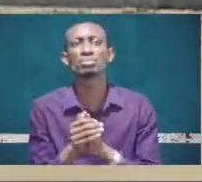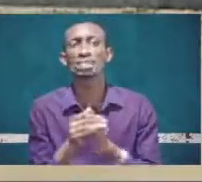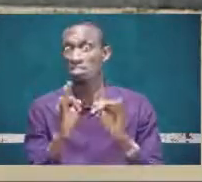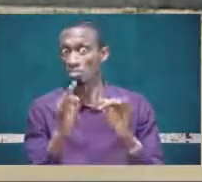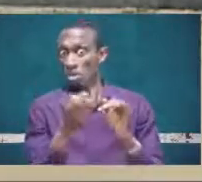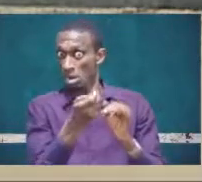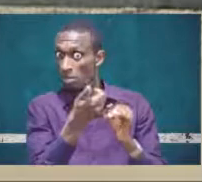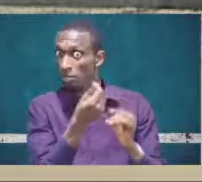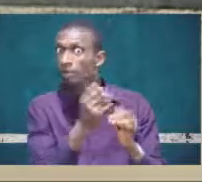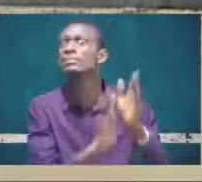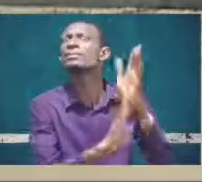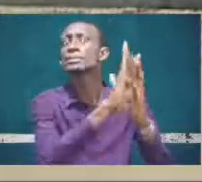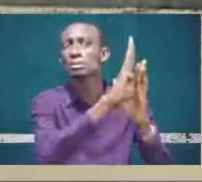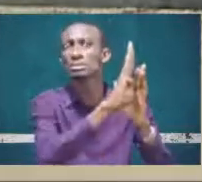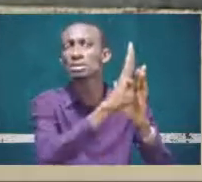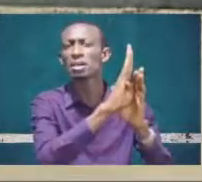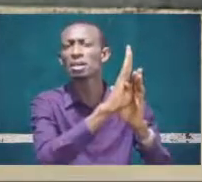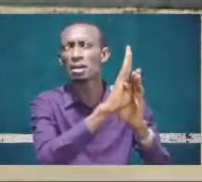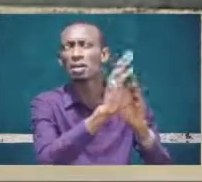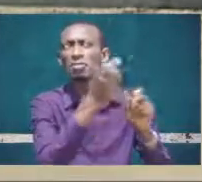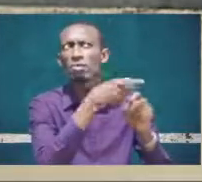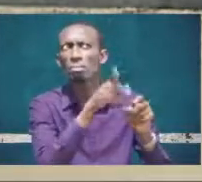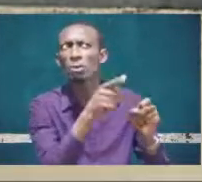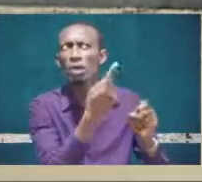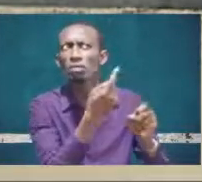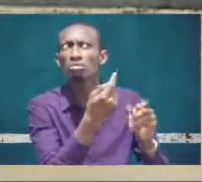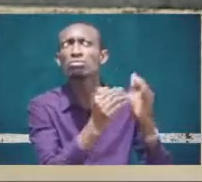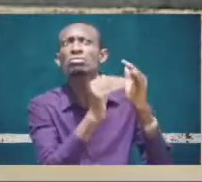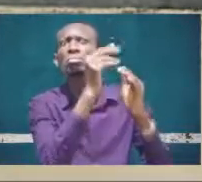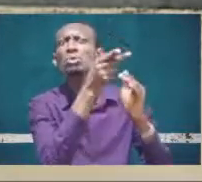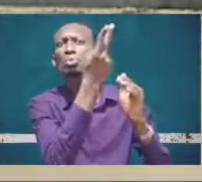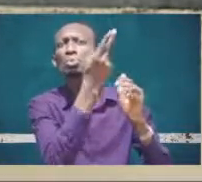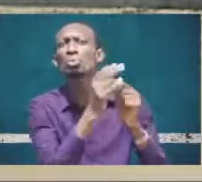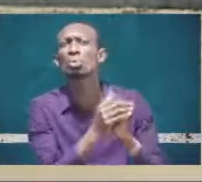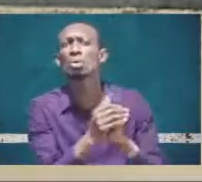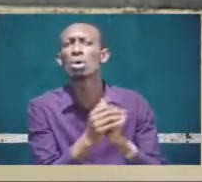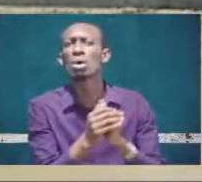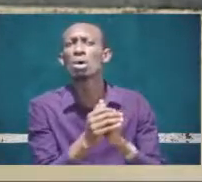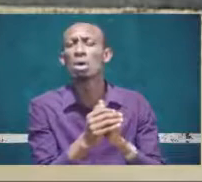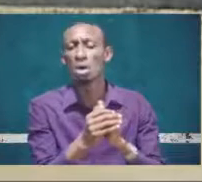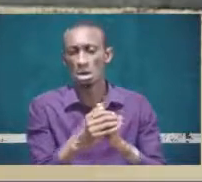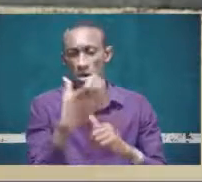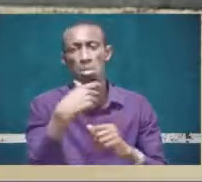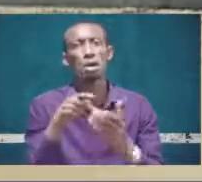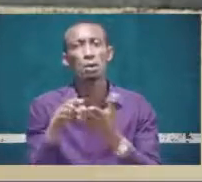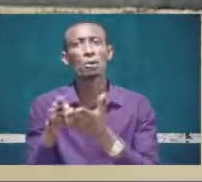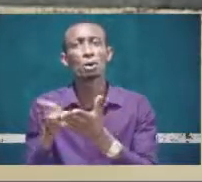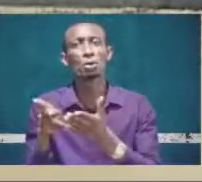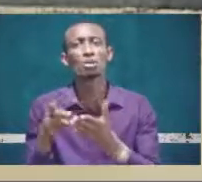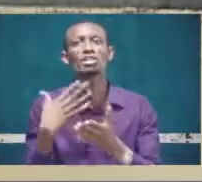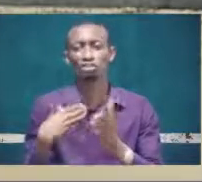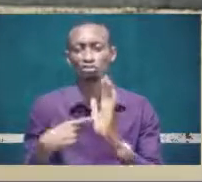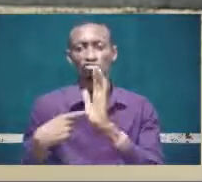maybe to price 2. So we expect quantity demanded also to